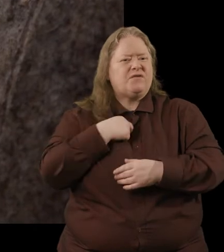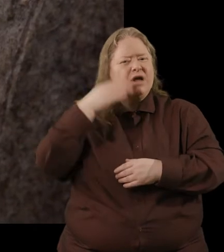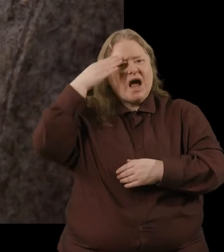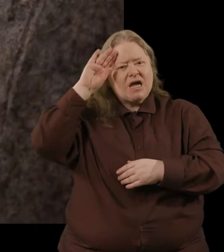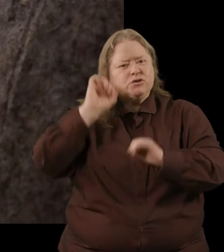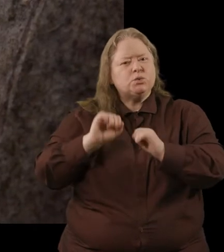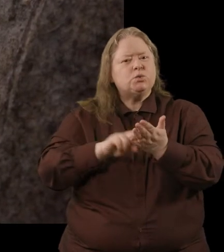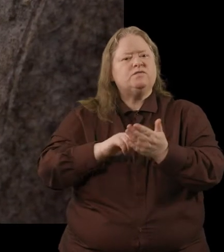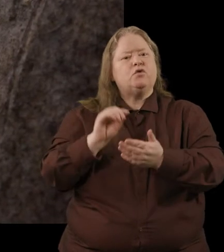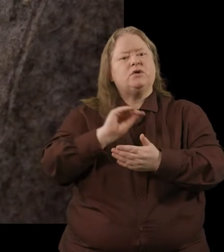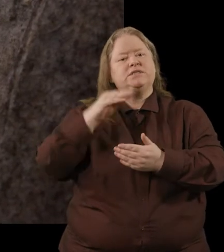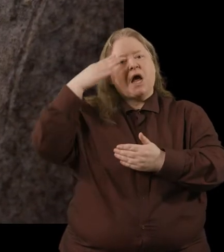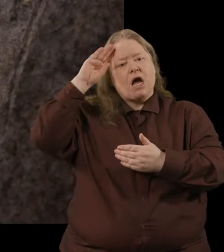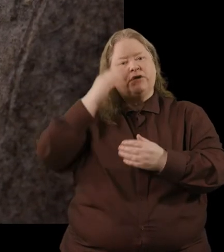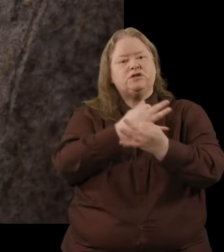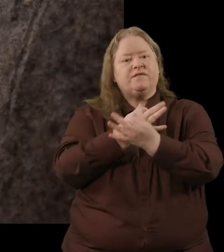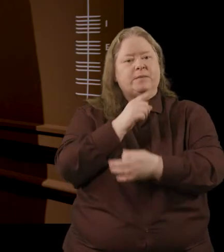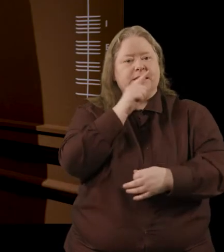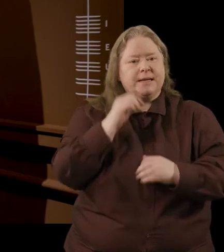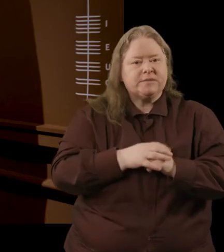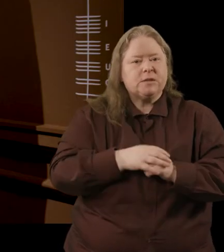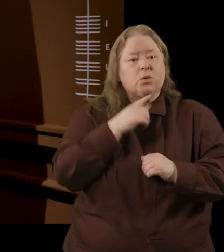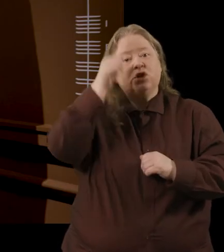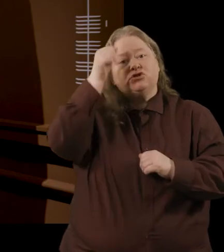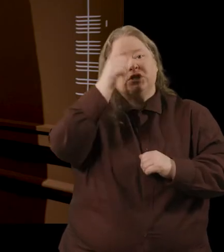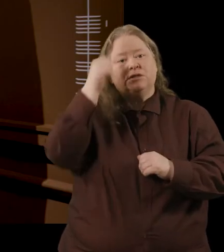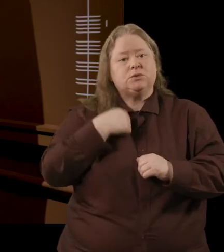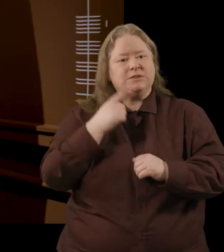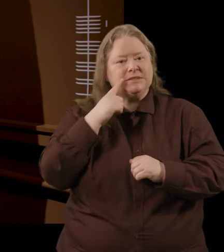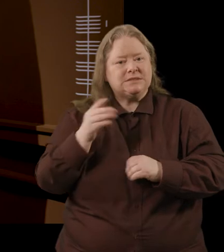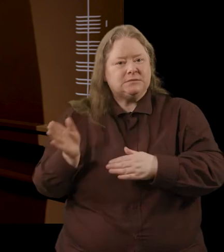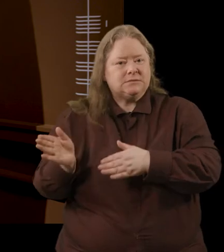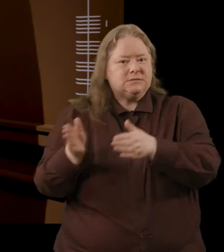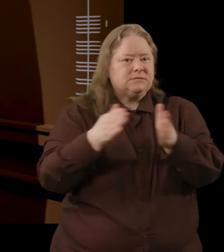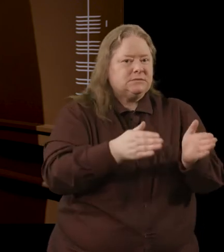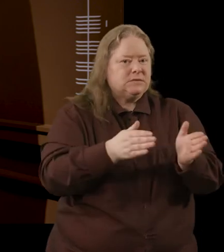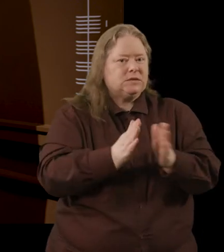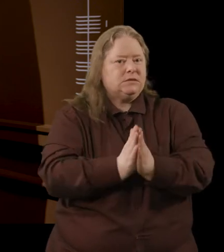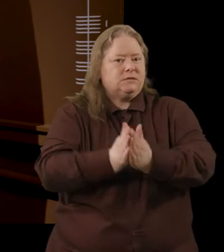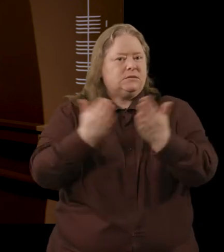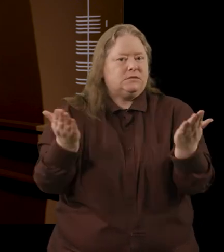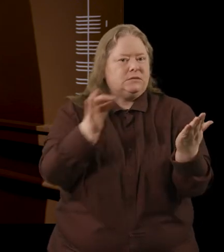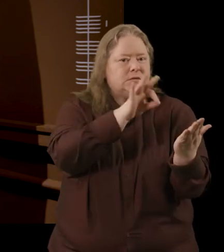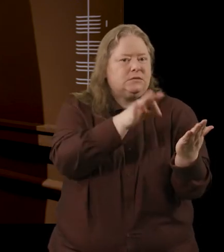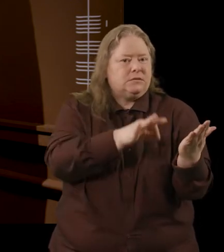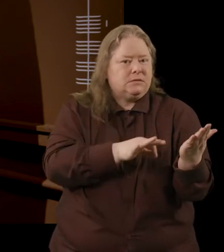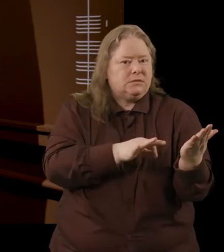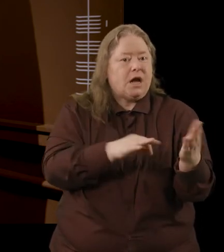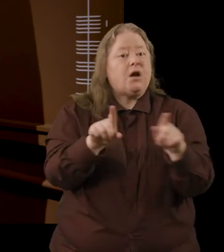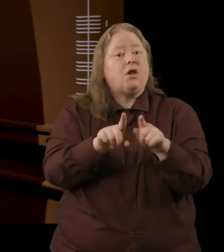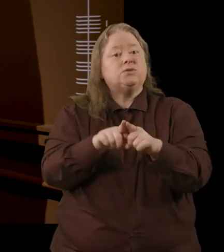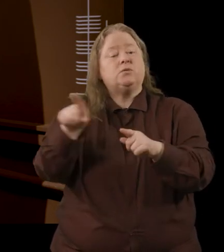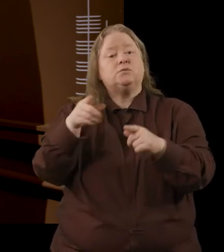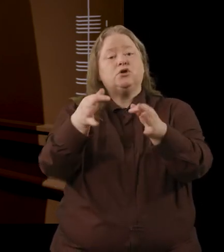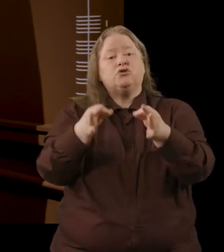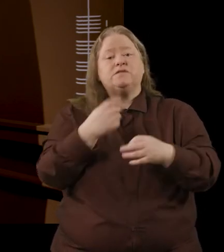writing Irish family names but with Christianity we see a move on manuscripts but also on those gravestones and it